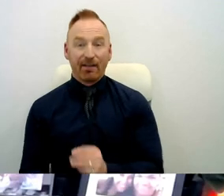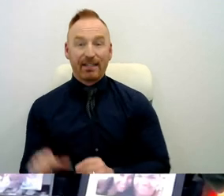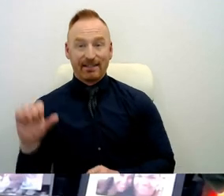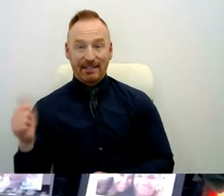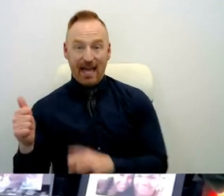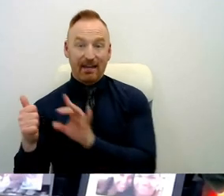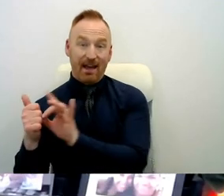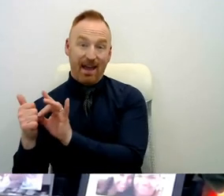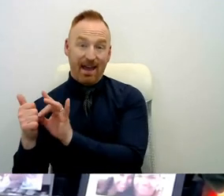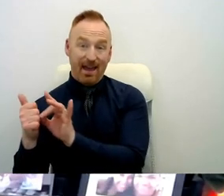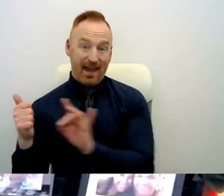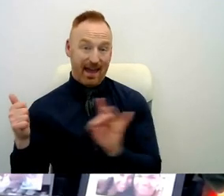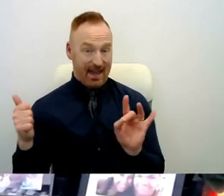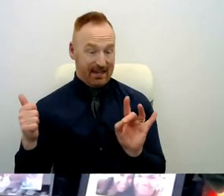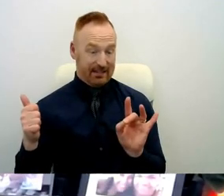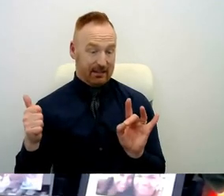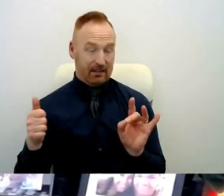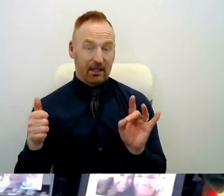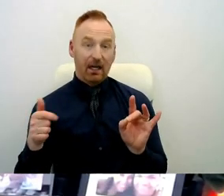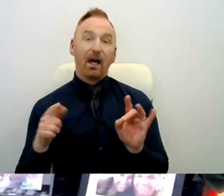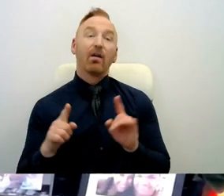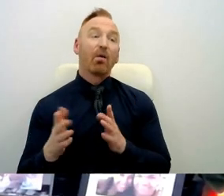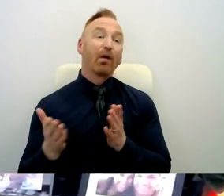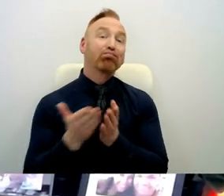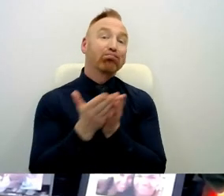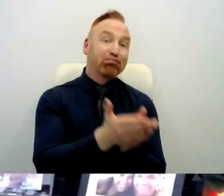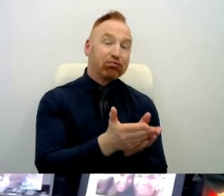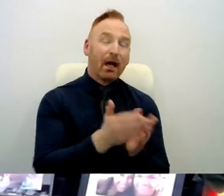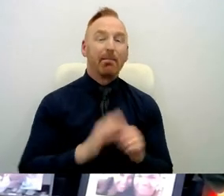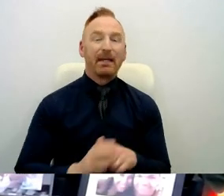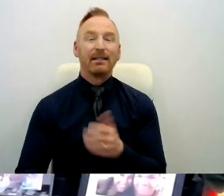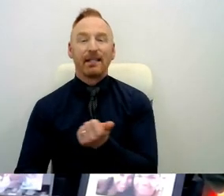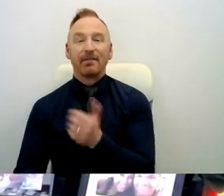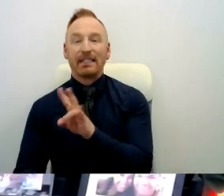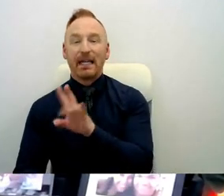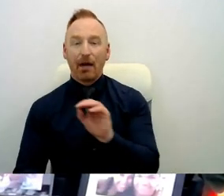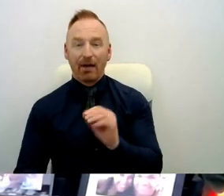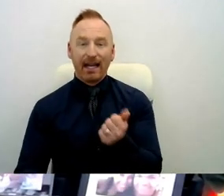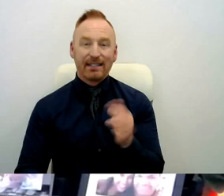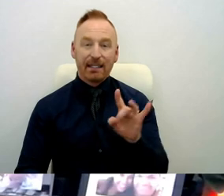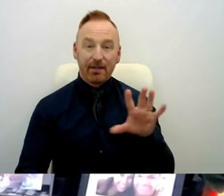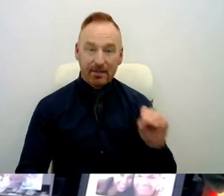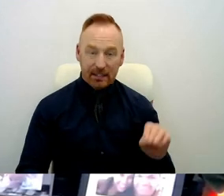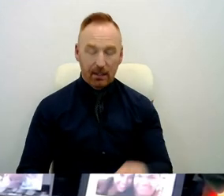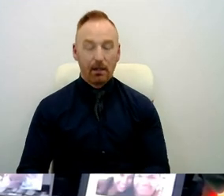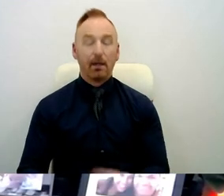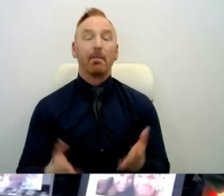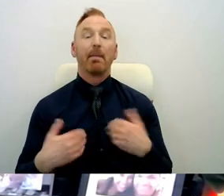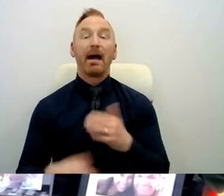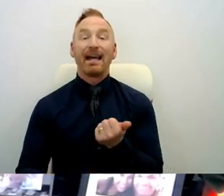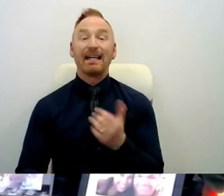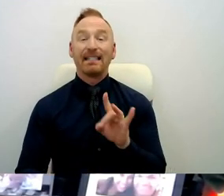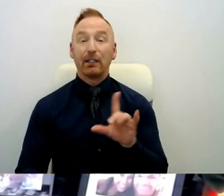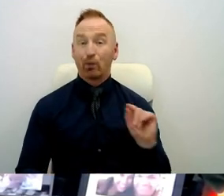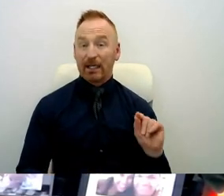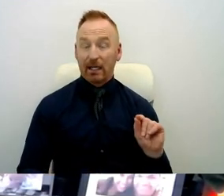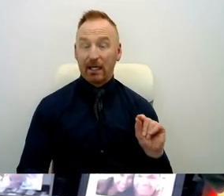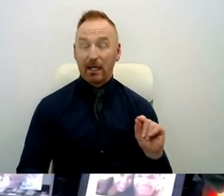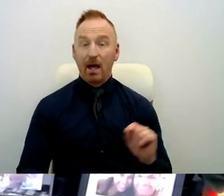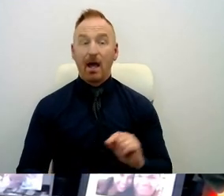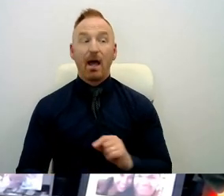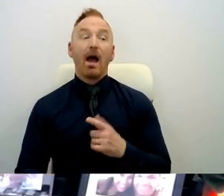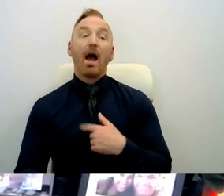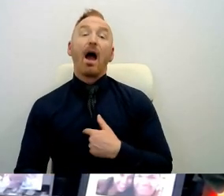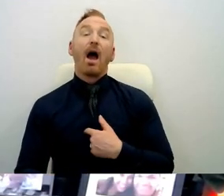forced into the slave trade crossed the Atlantic between 1700 and 1850. By 1820, nearly four Africans